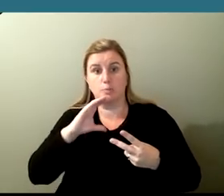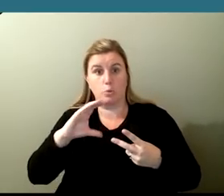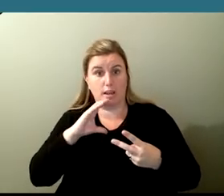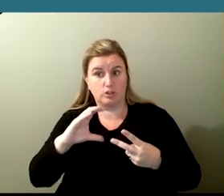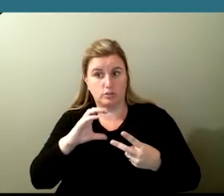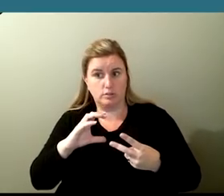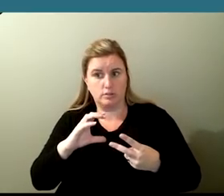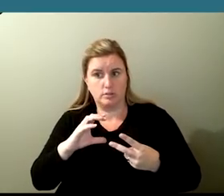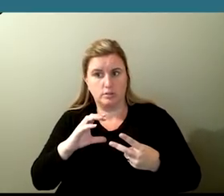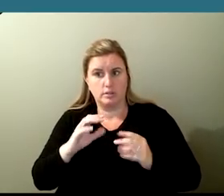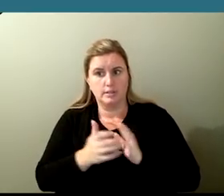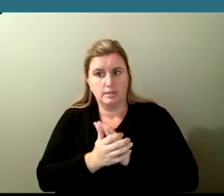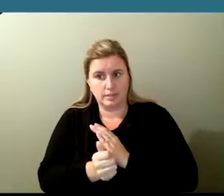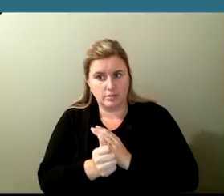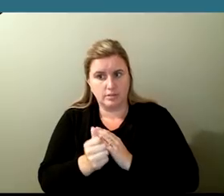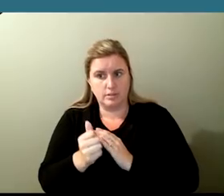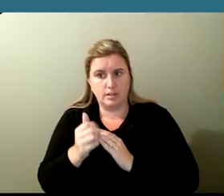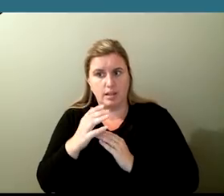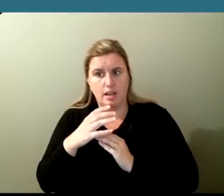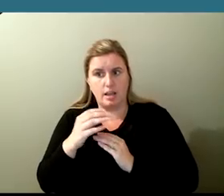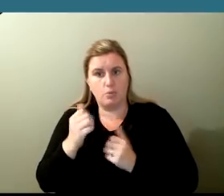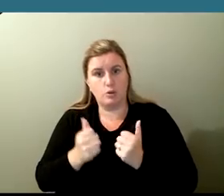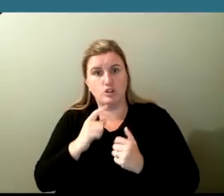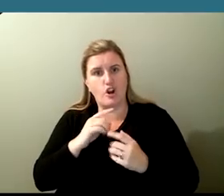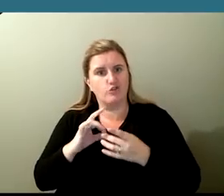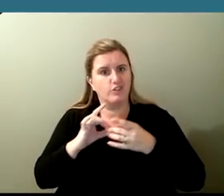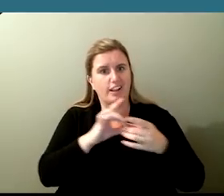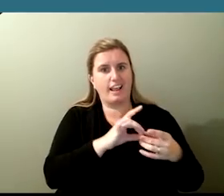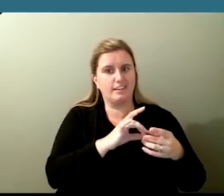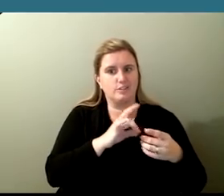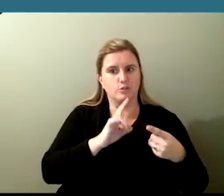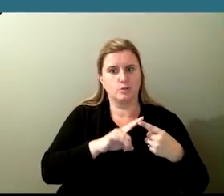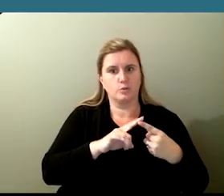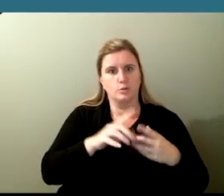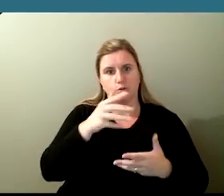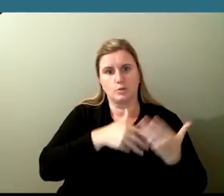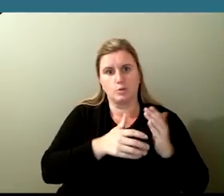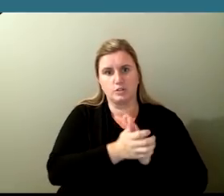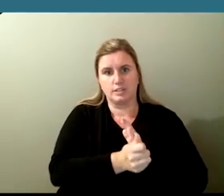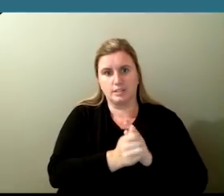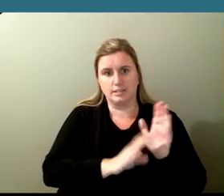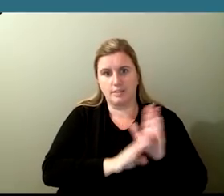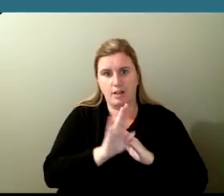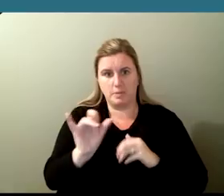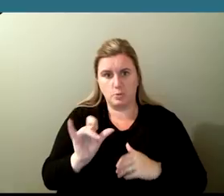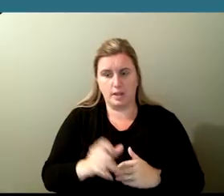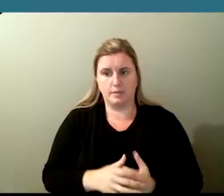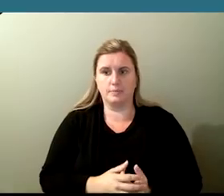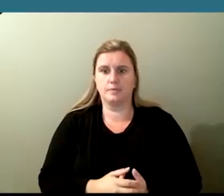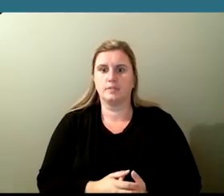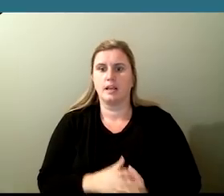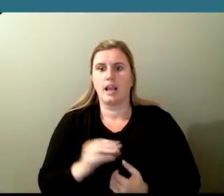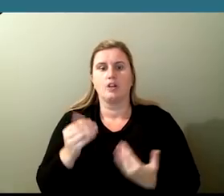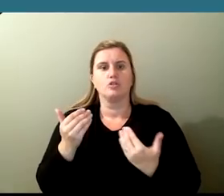communication skills, and which are related to social skill development as well,